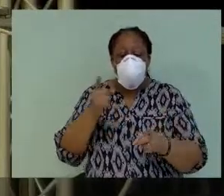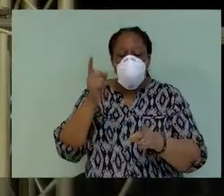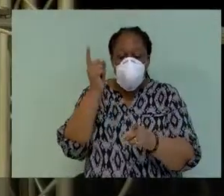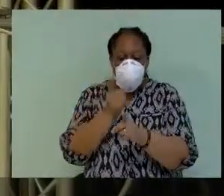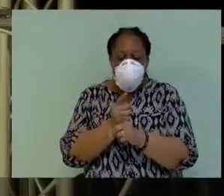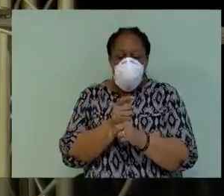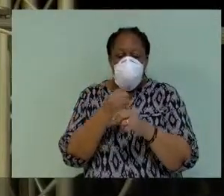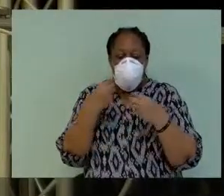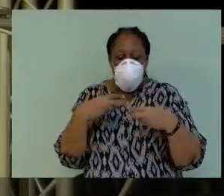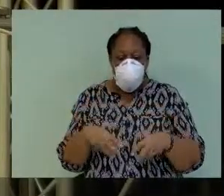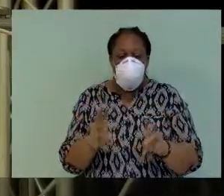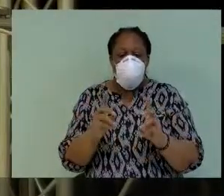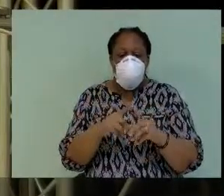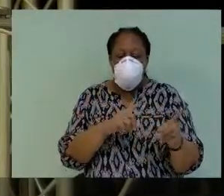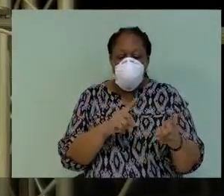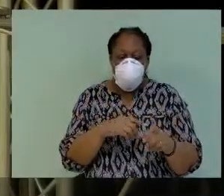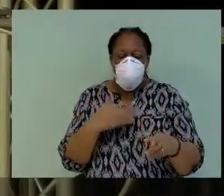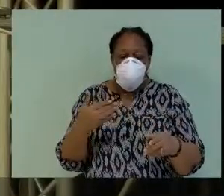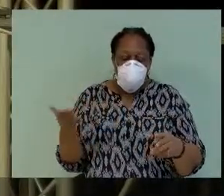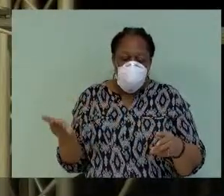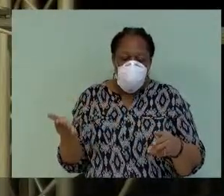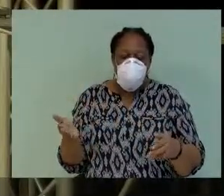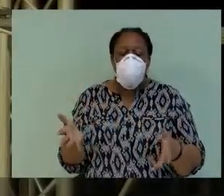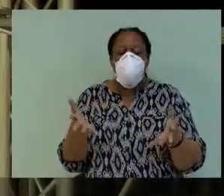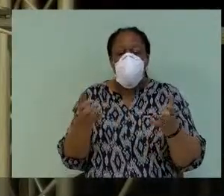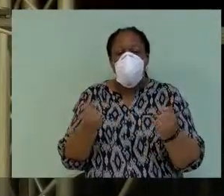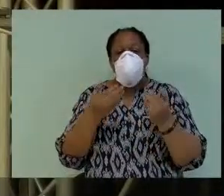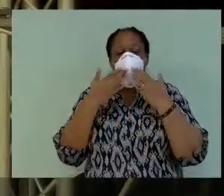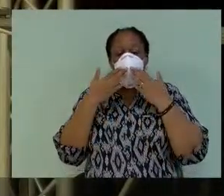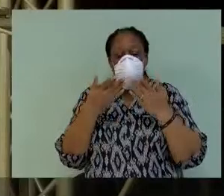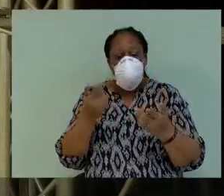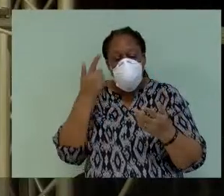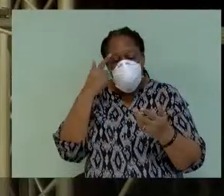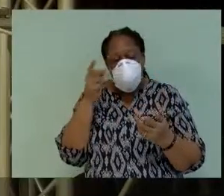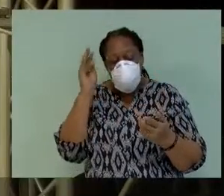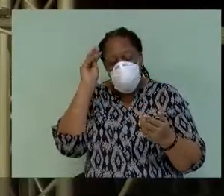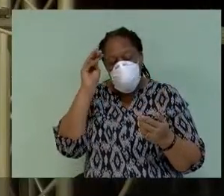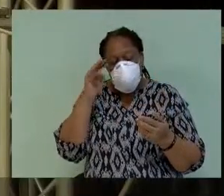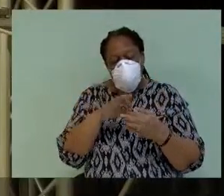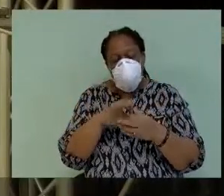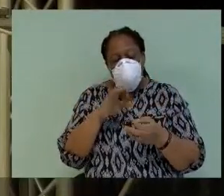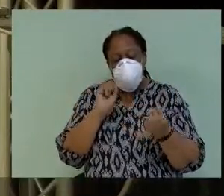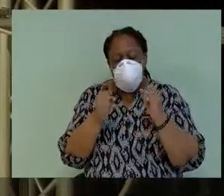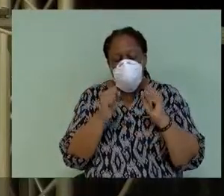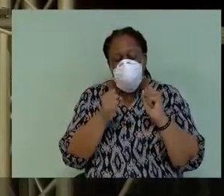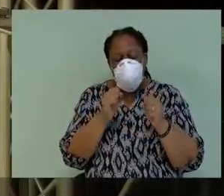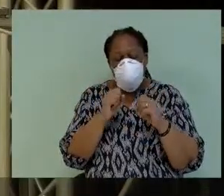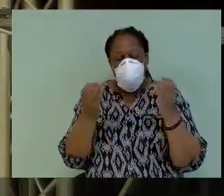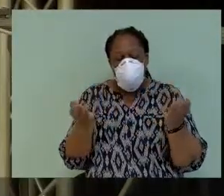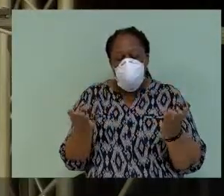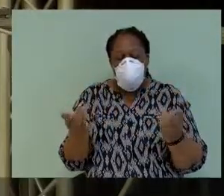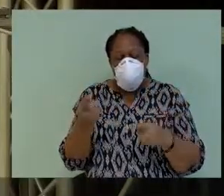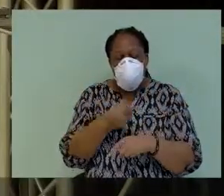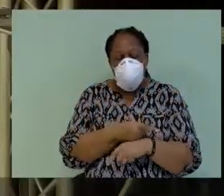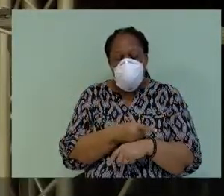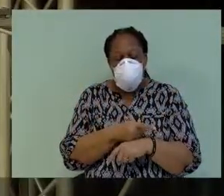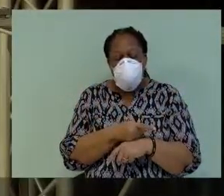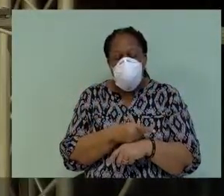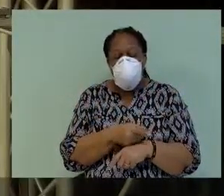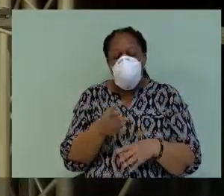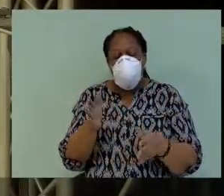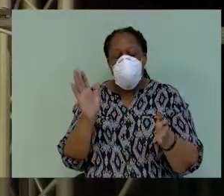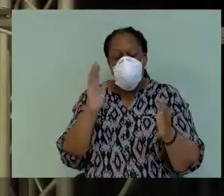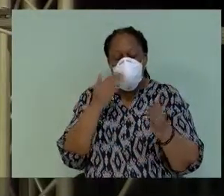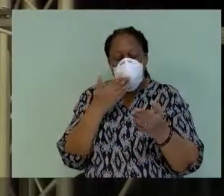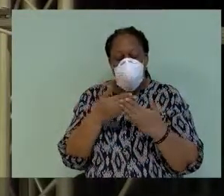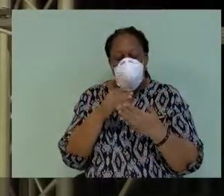attitude. I want to thank you for inviting the Ministry of Sports to this daily briefing and to wish you a pleasant good